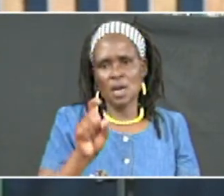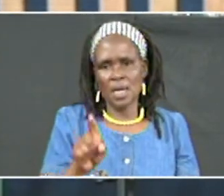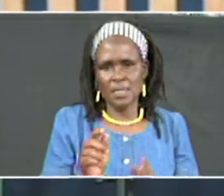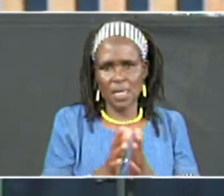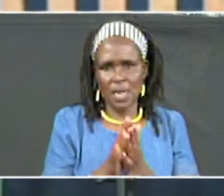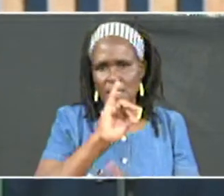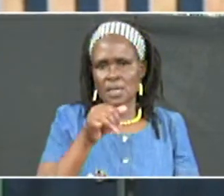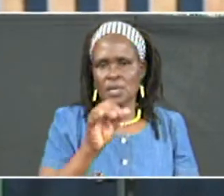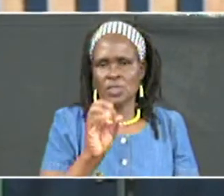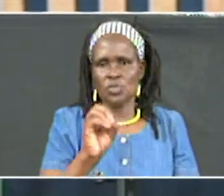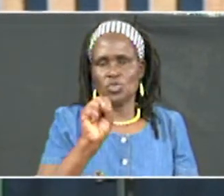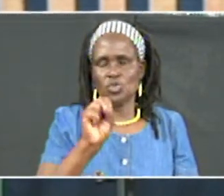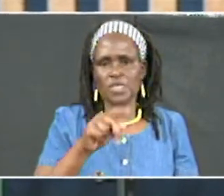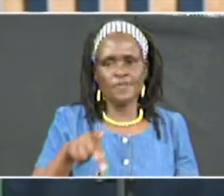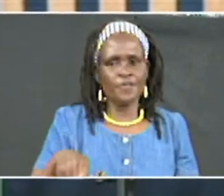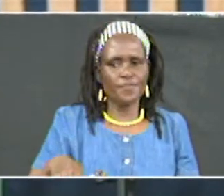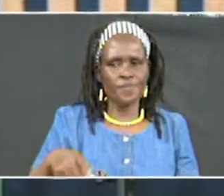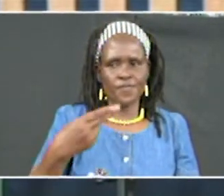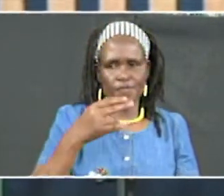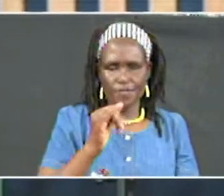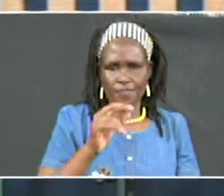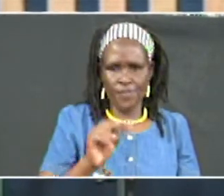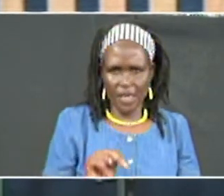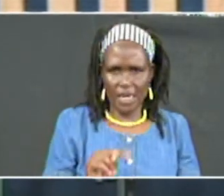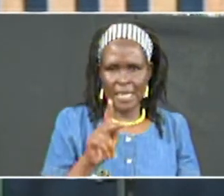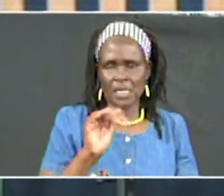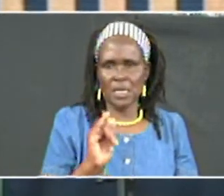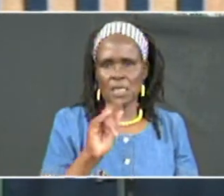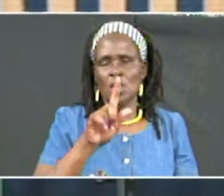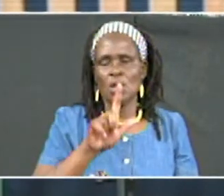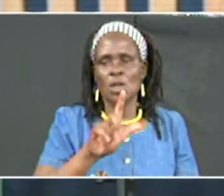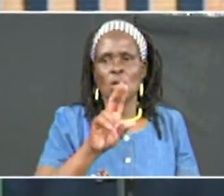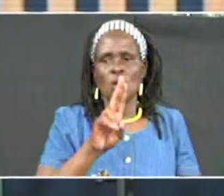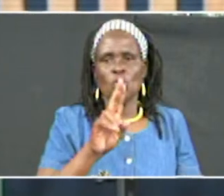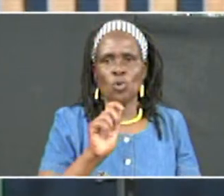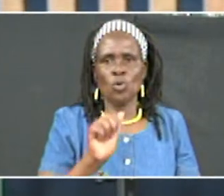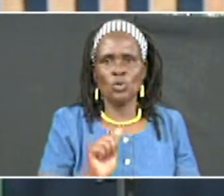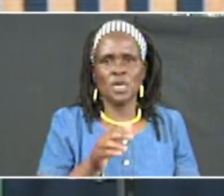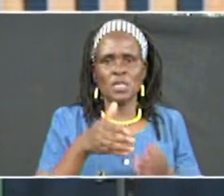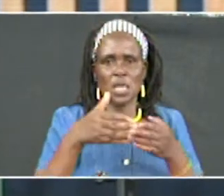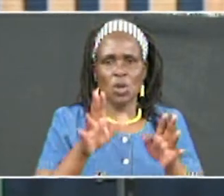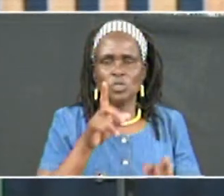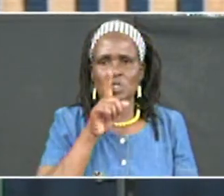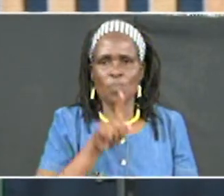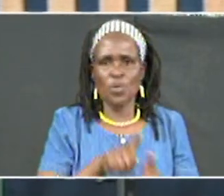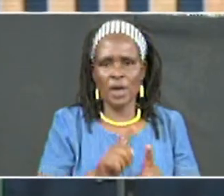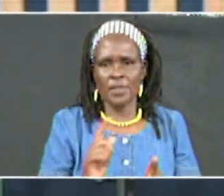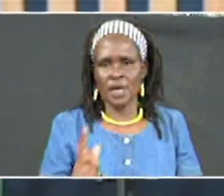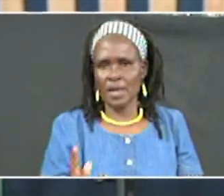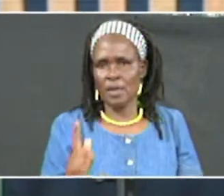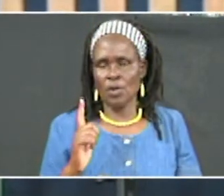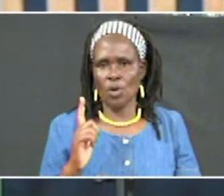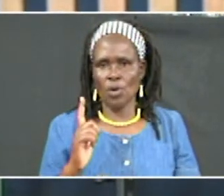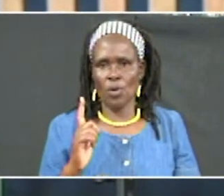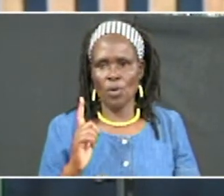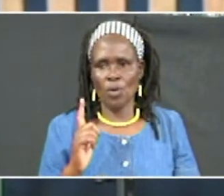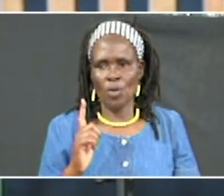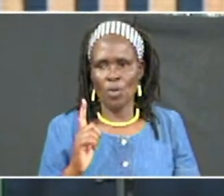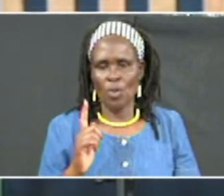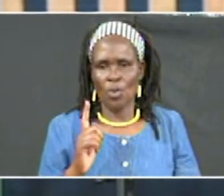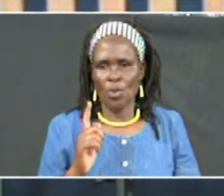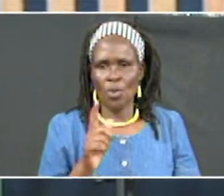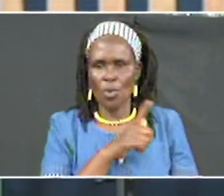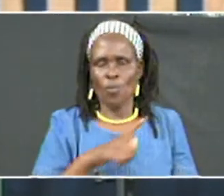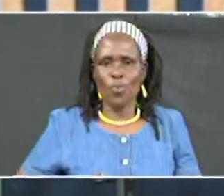Josephine Kiluta, Mama Josephine Kiluta, they also lost their brother-in-law, Wilson